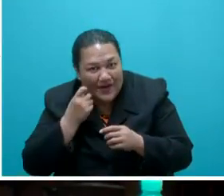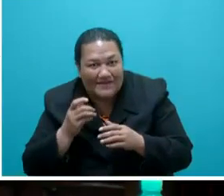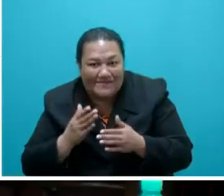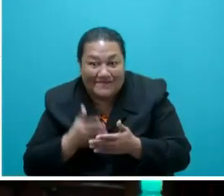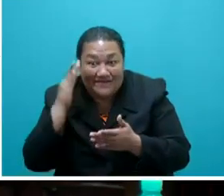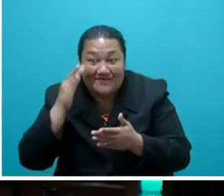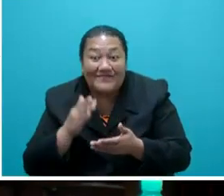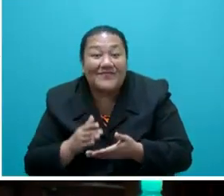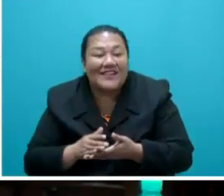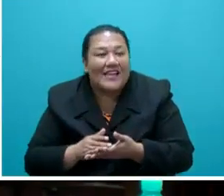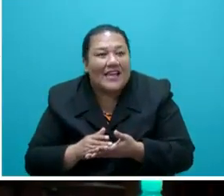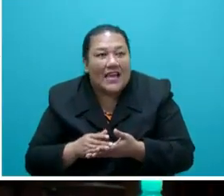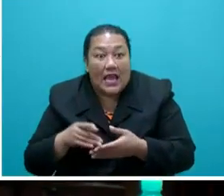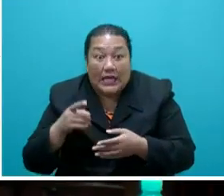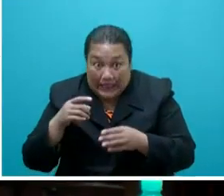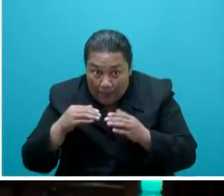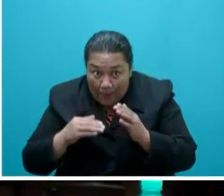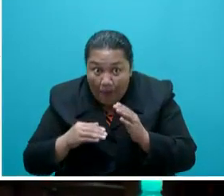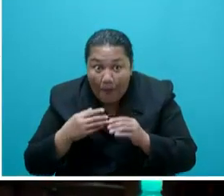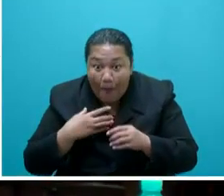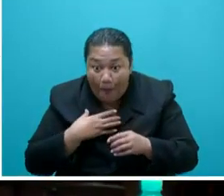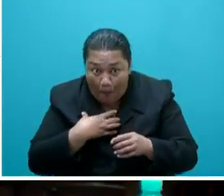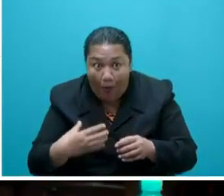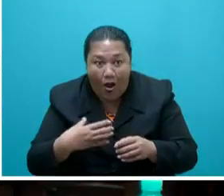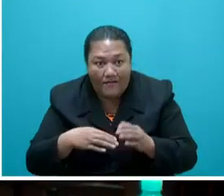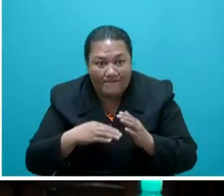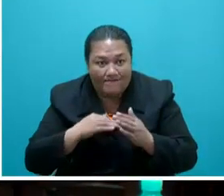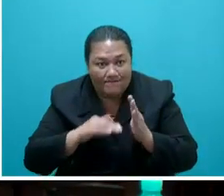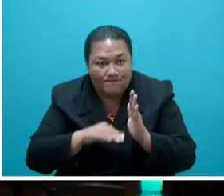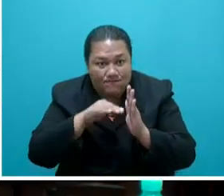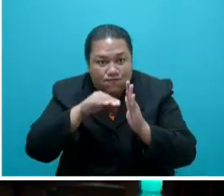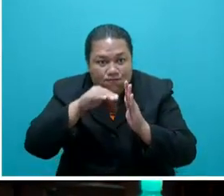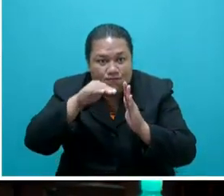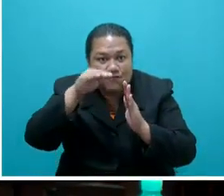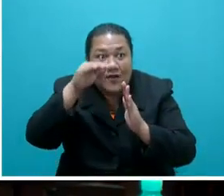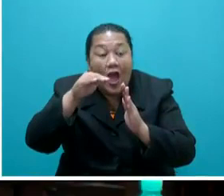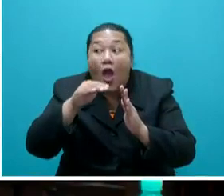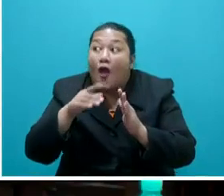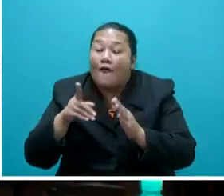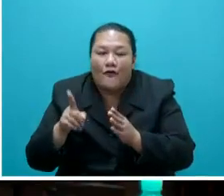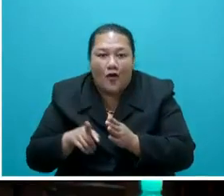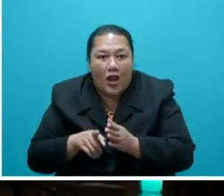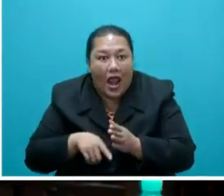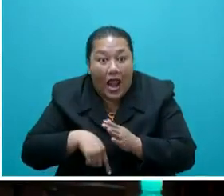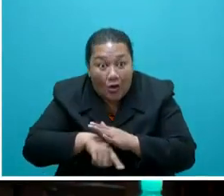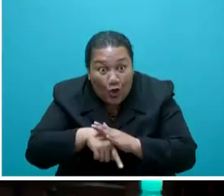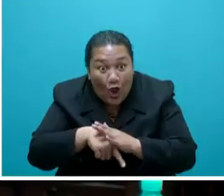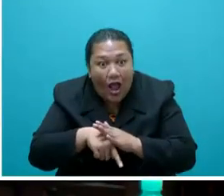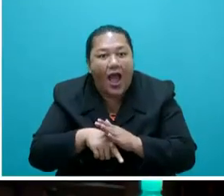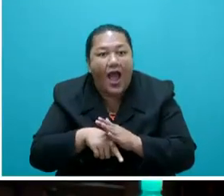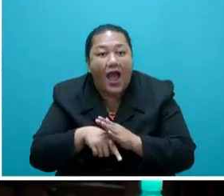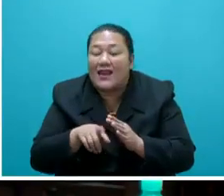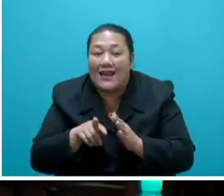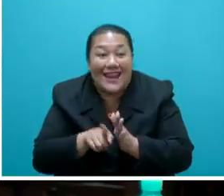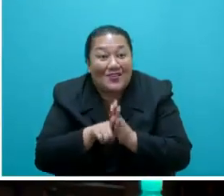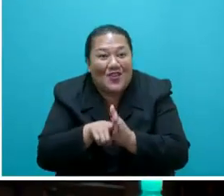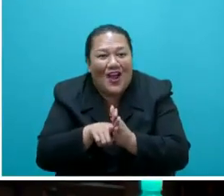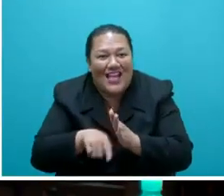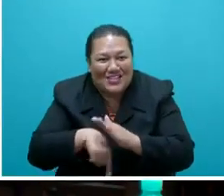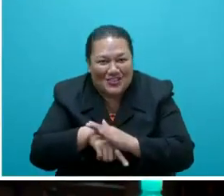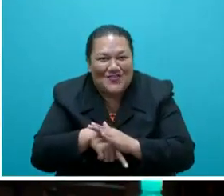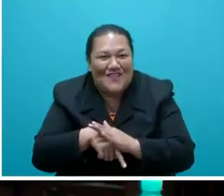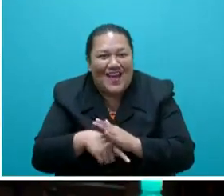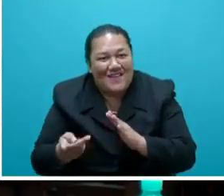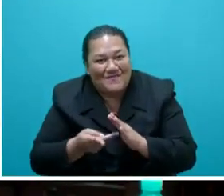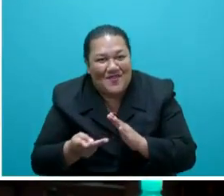Similar upgrades will follow for the other 2 state homes for Lautoka and Suva. Honorable Speaker, the Convention on the Rights of the